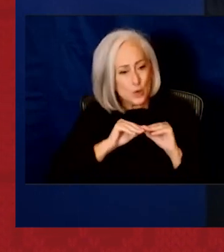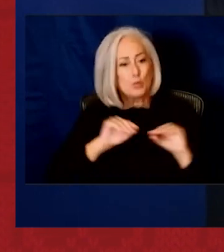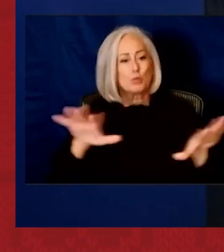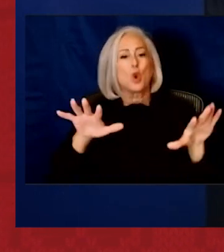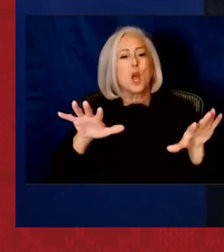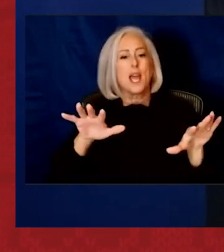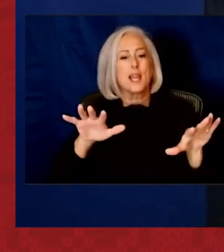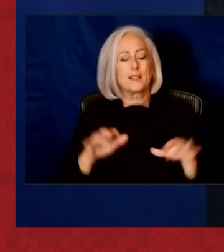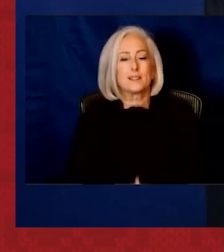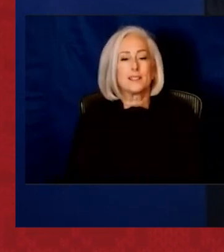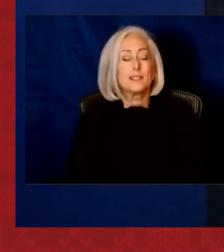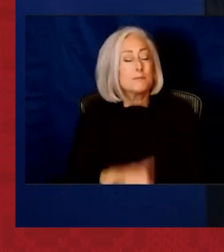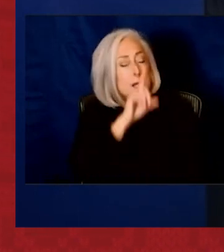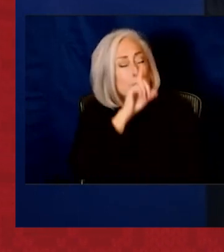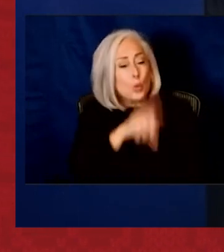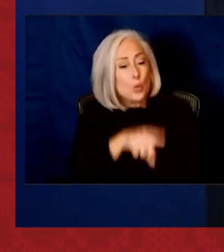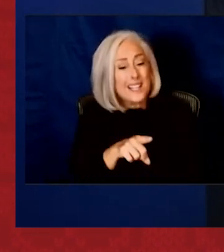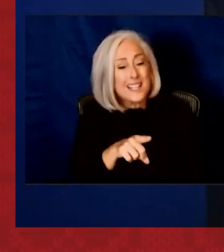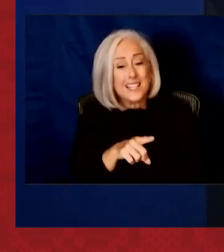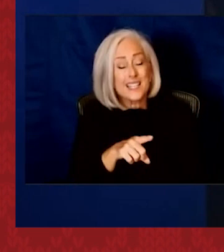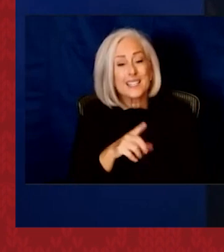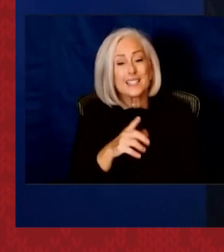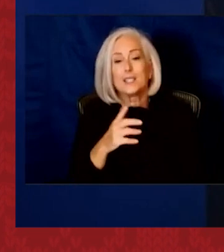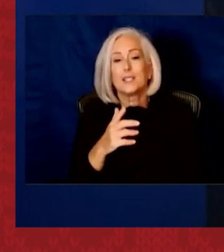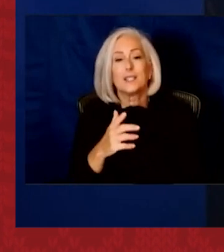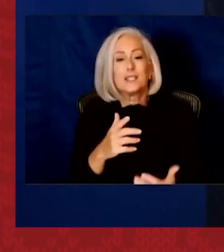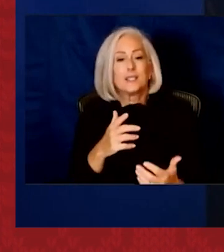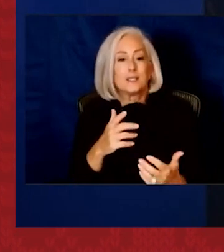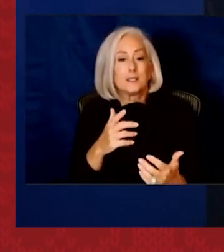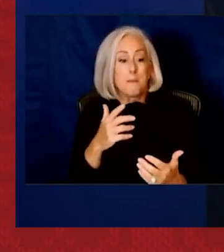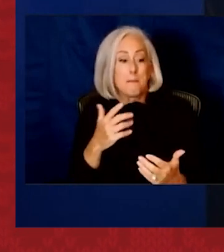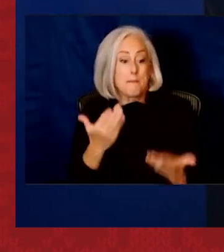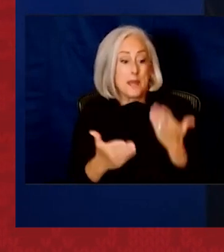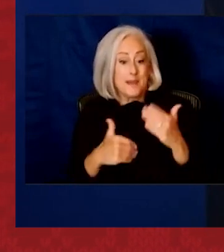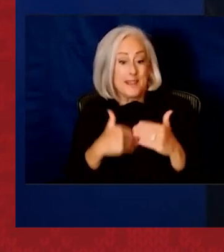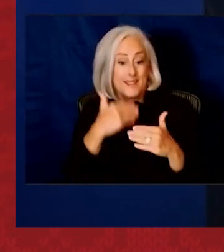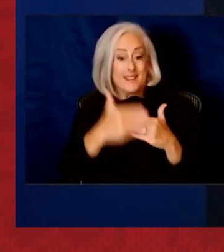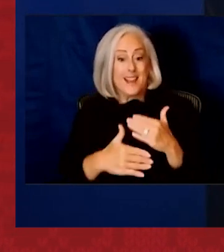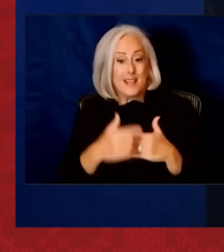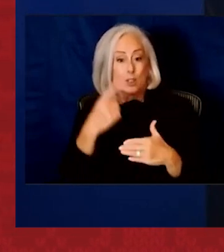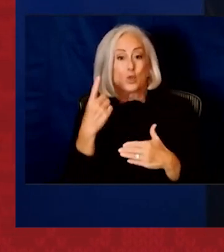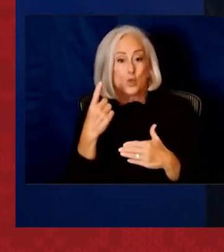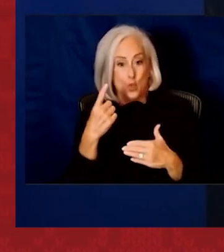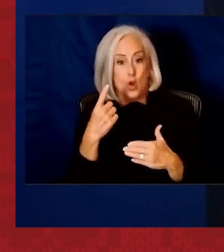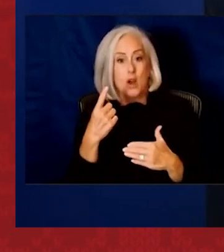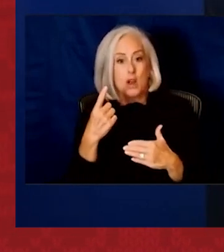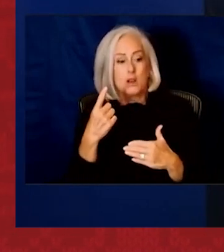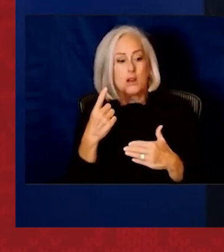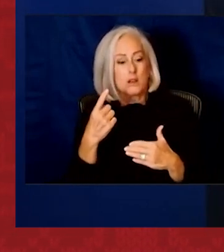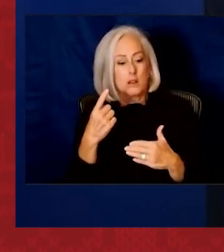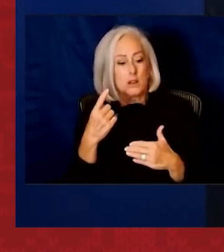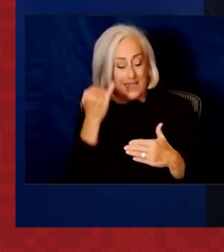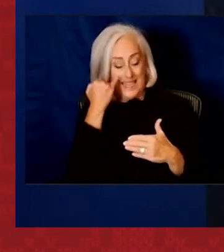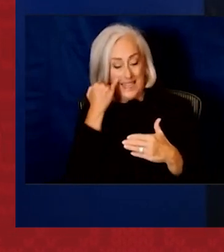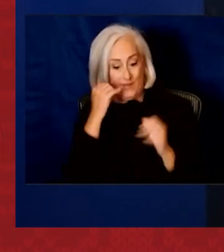think the next iteration is what we may be concerned about, in that if it maintains that ability to spread rapidly, people don't get another